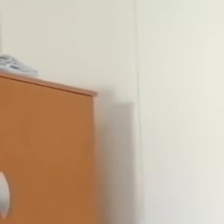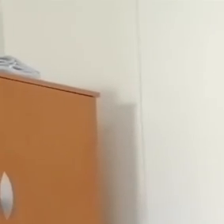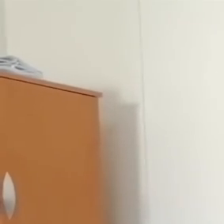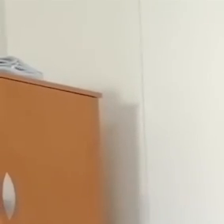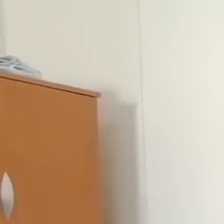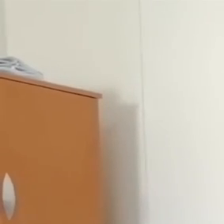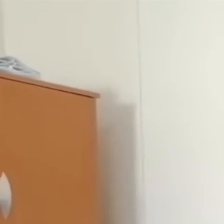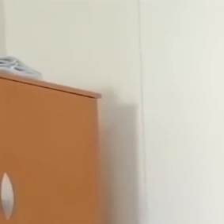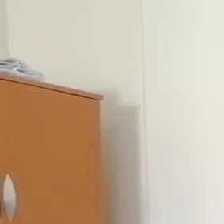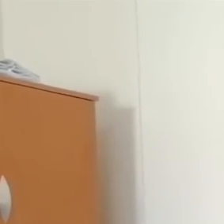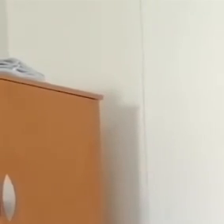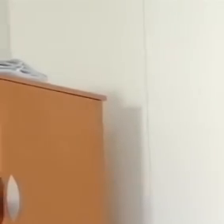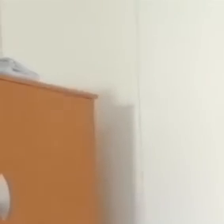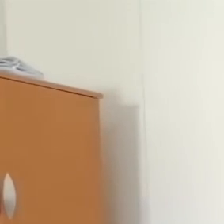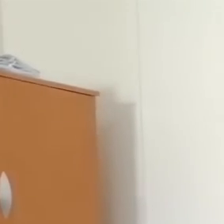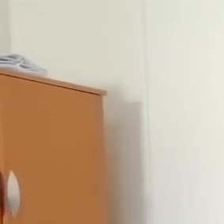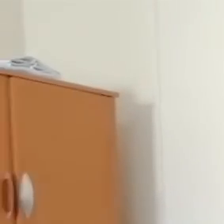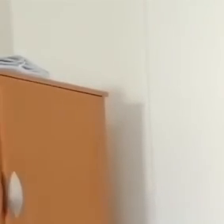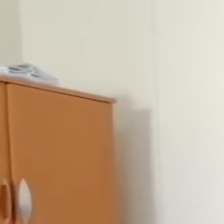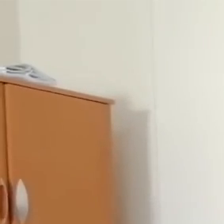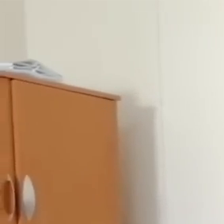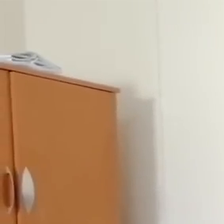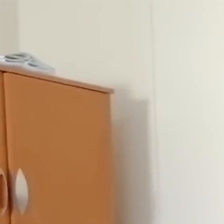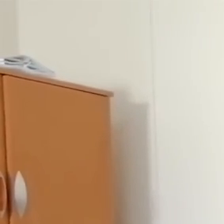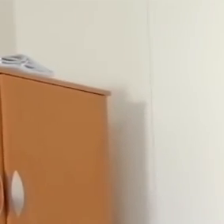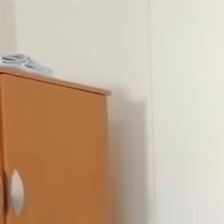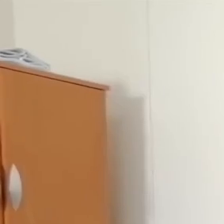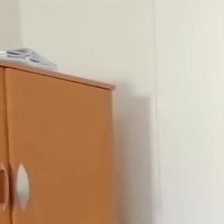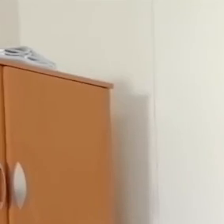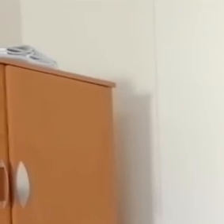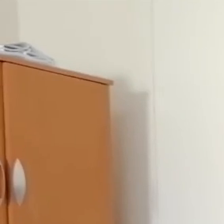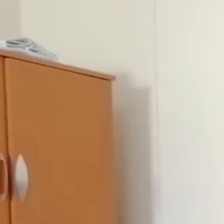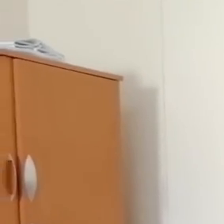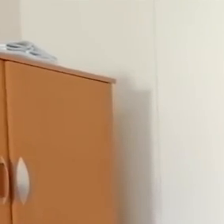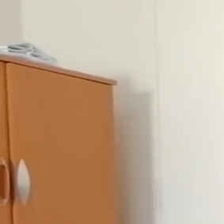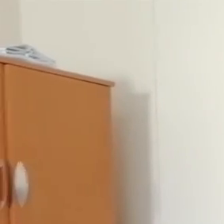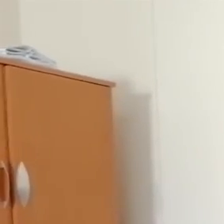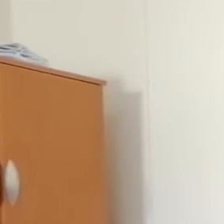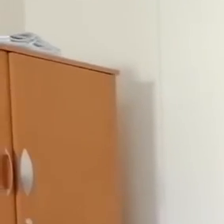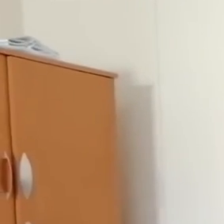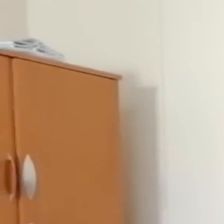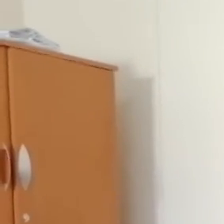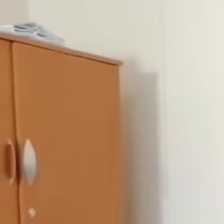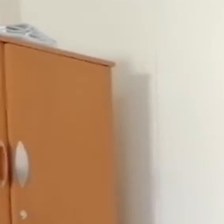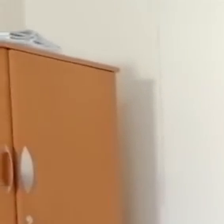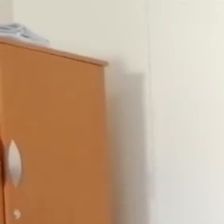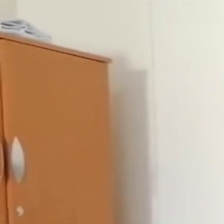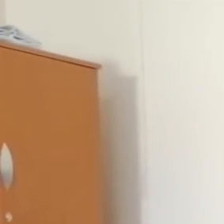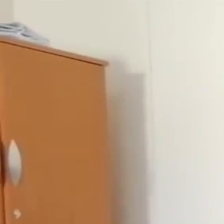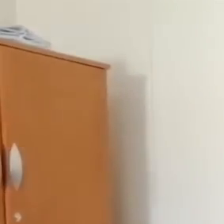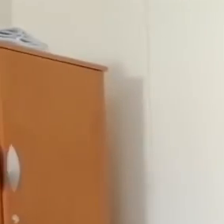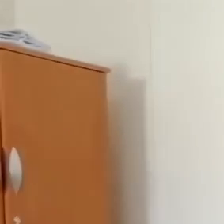like they don't have access to the advanced technology such as the phones, which are compatible with all the apps that can be used